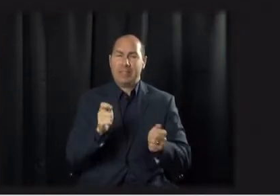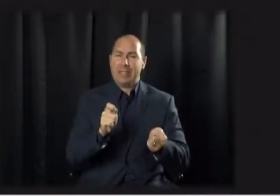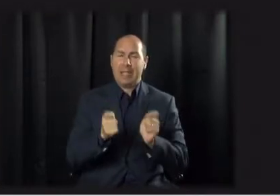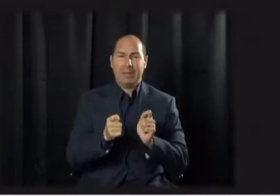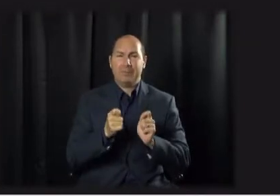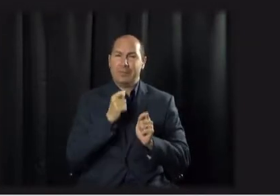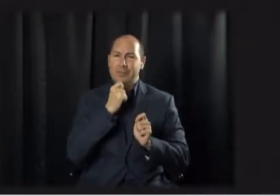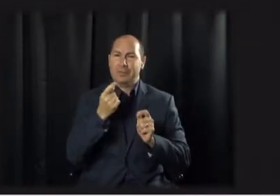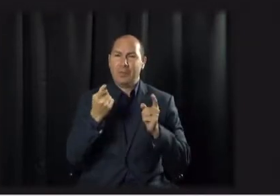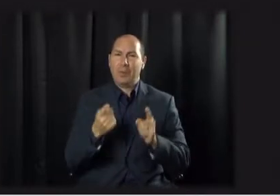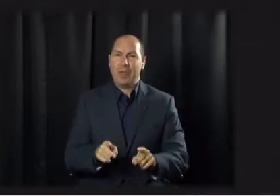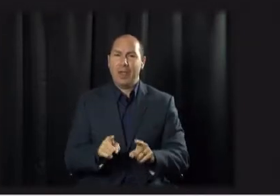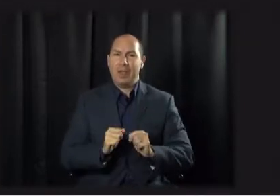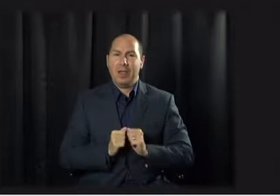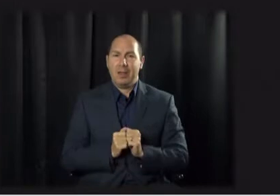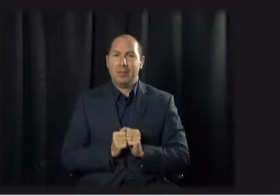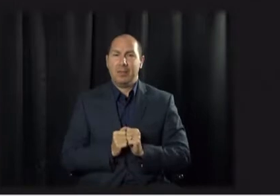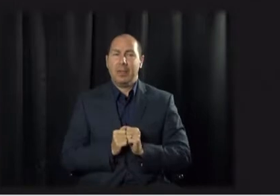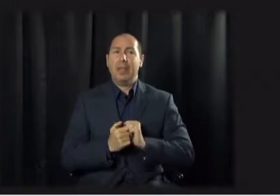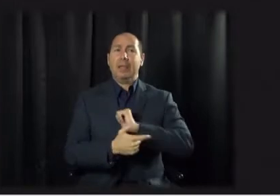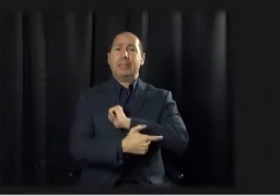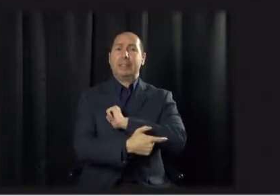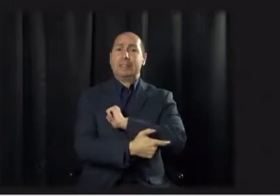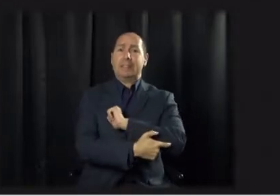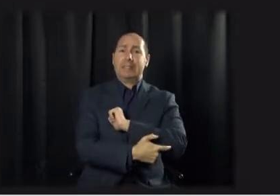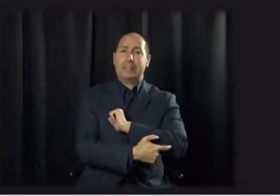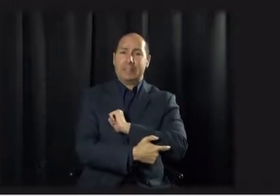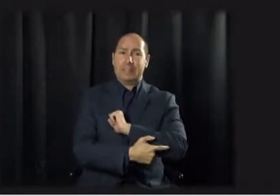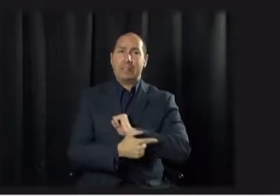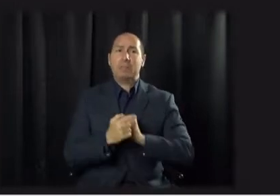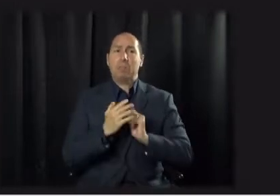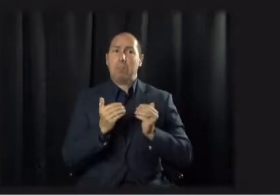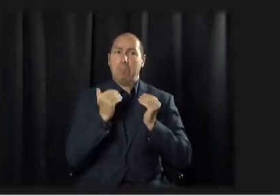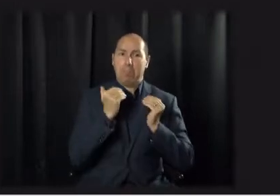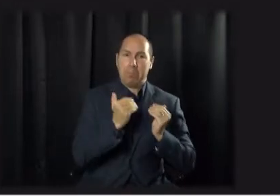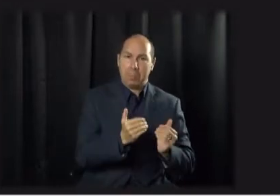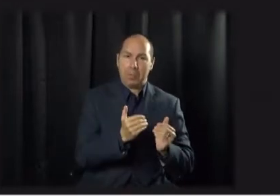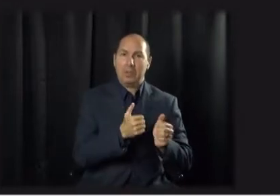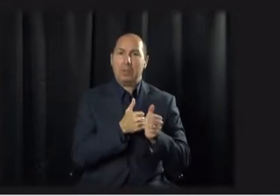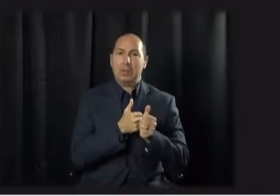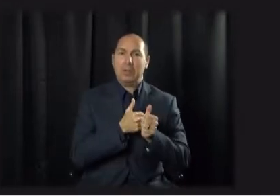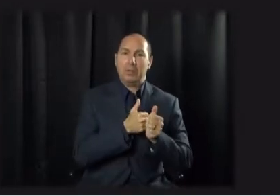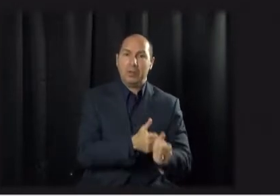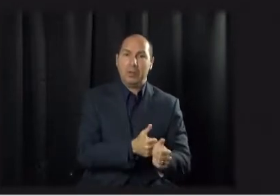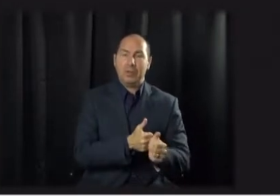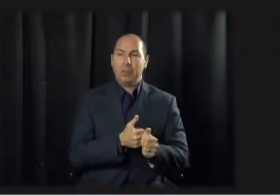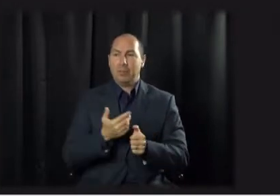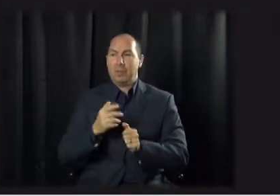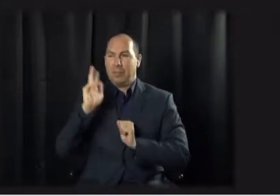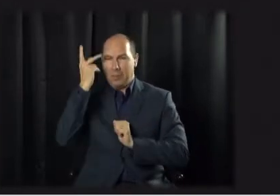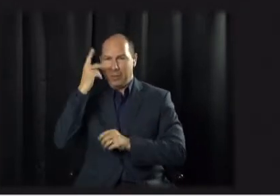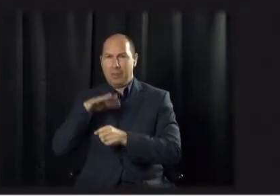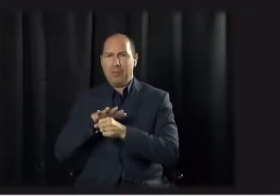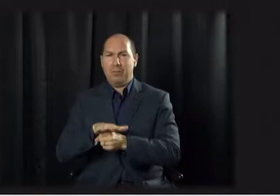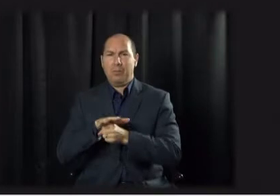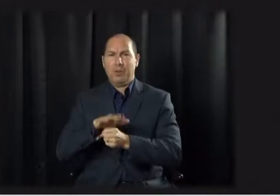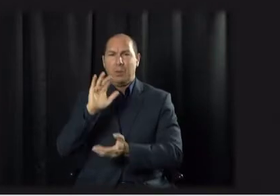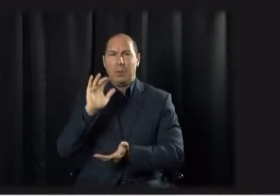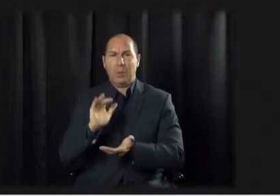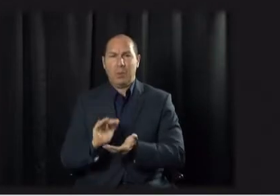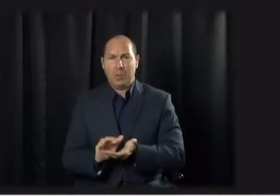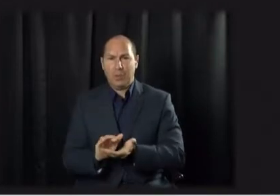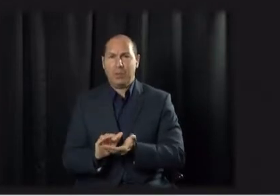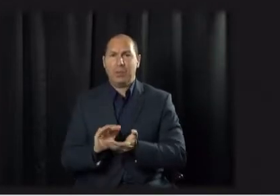very, it's tempting to take that approach because it would reduce the political pressure on